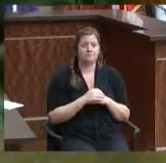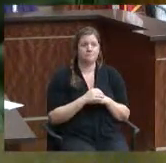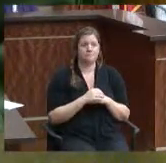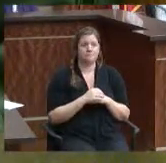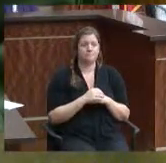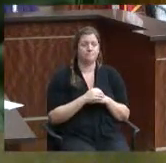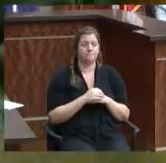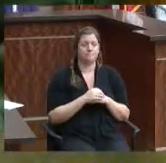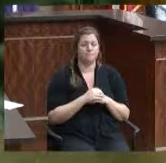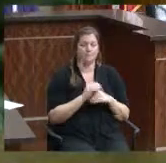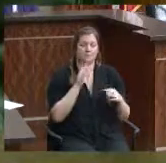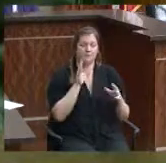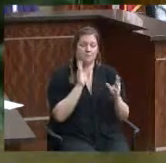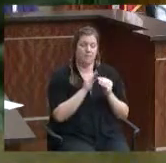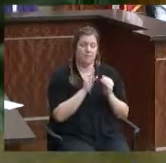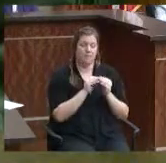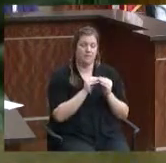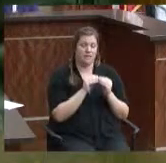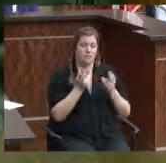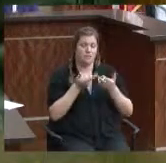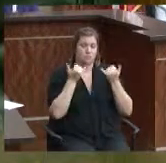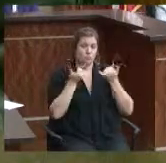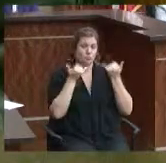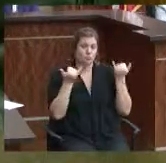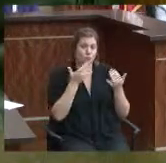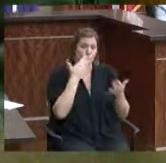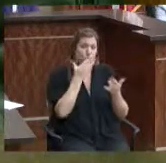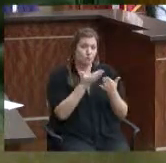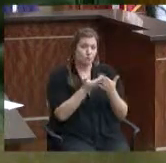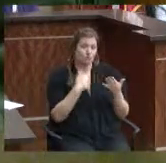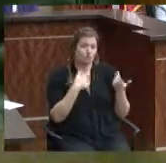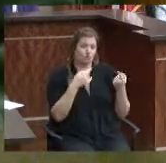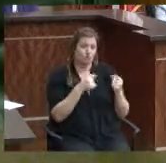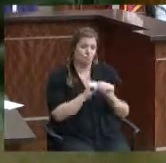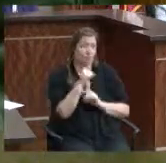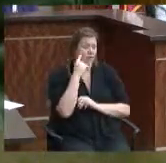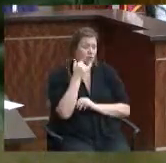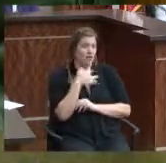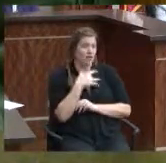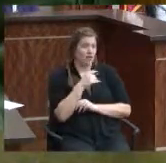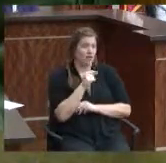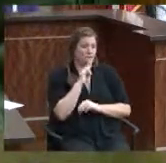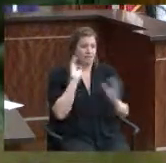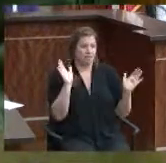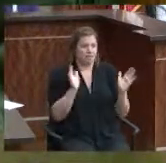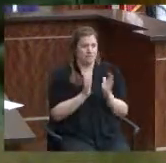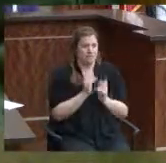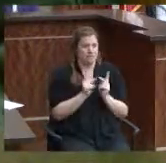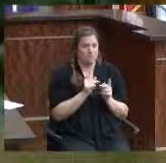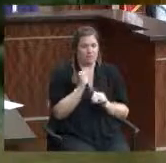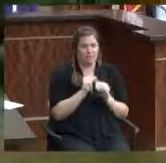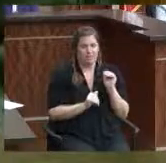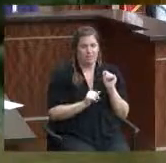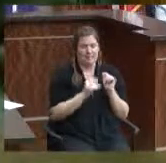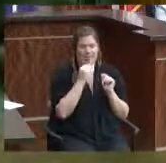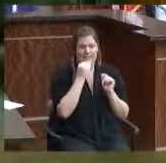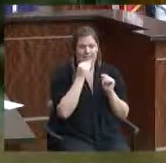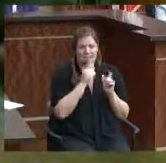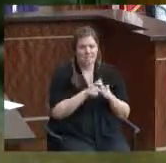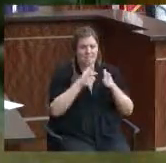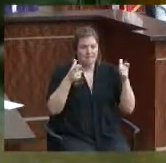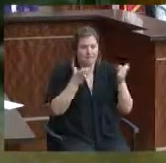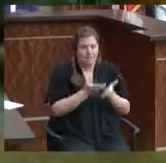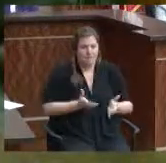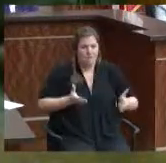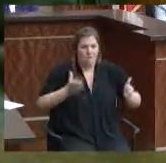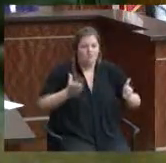The meat was great, the noodles were great. Try it, I think you'll like it. And they have small plates for people who can't eat the big bowls.